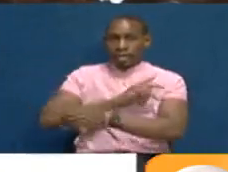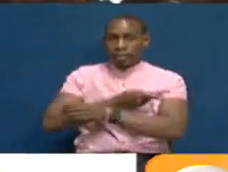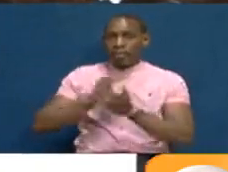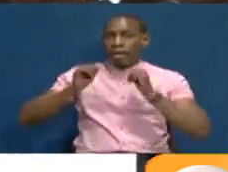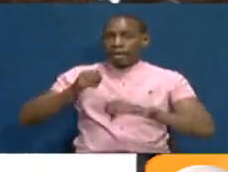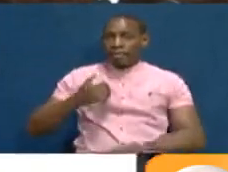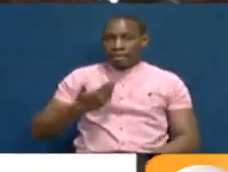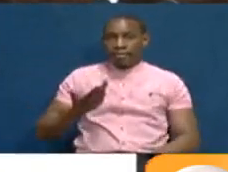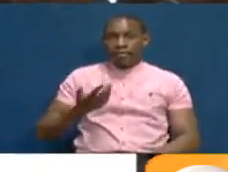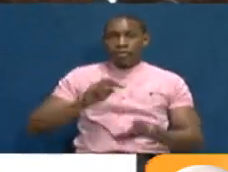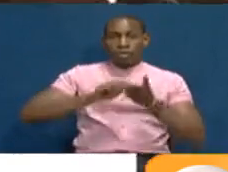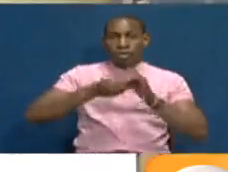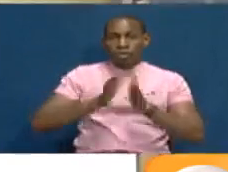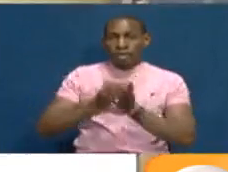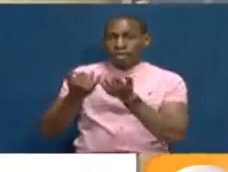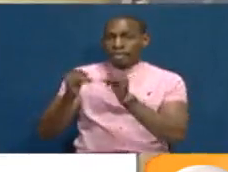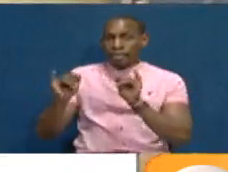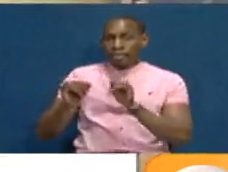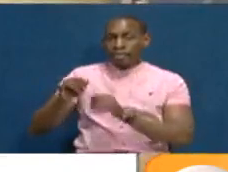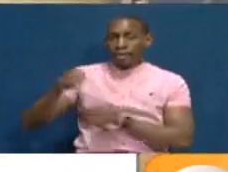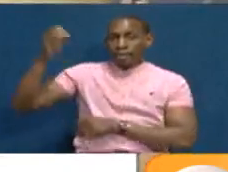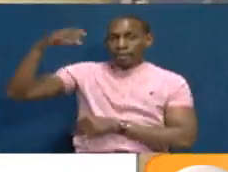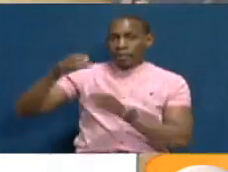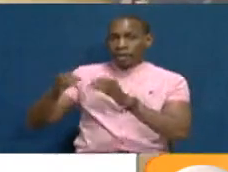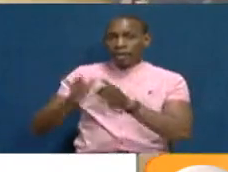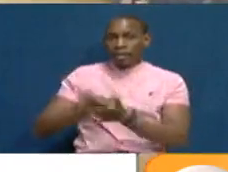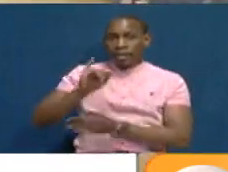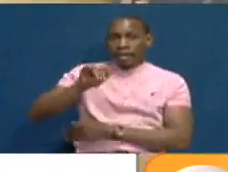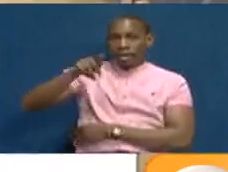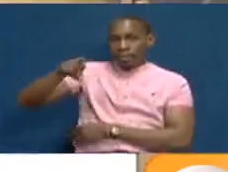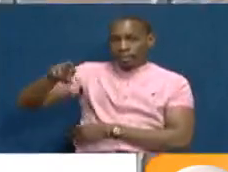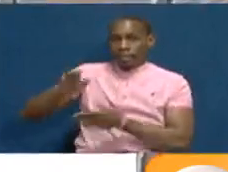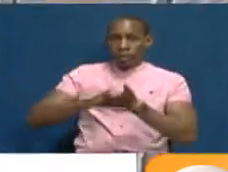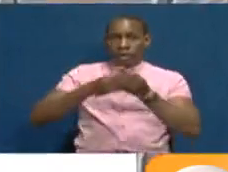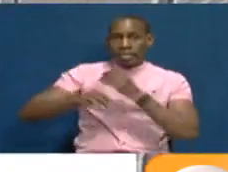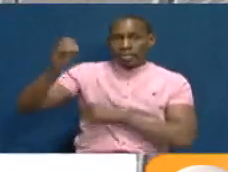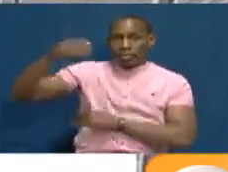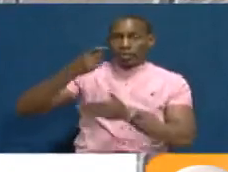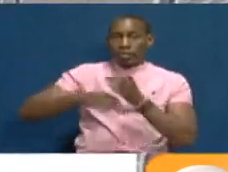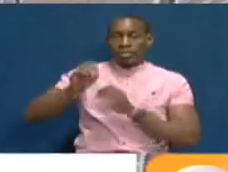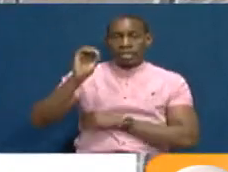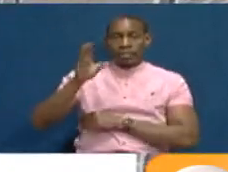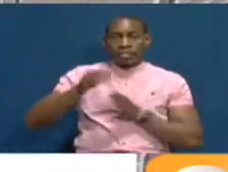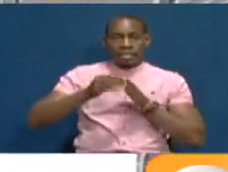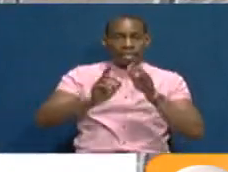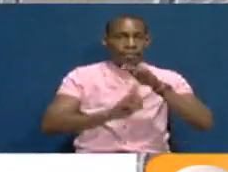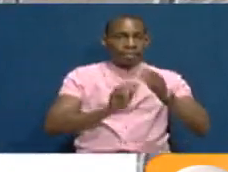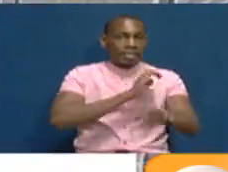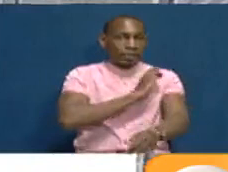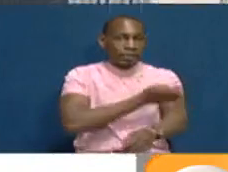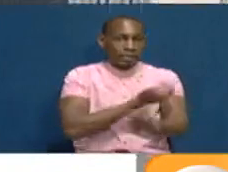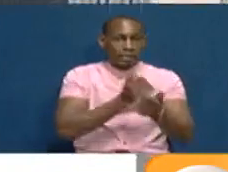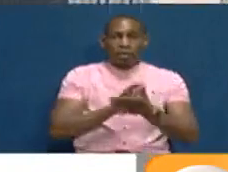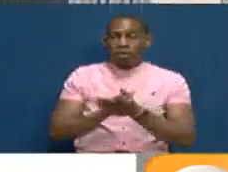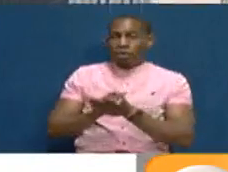into unfavorable contracts with independent power producers, IPPs, who sold power at high rates, prompting the Ministry of Energy